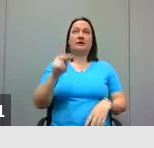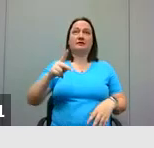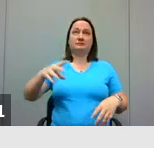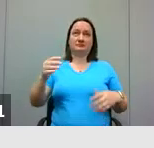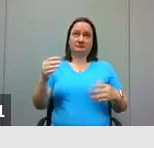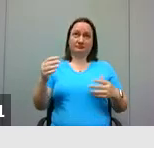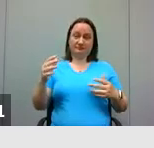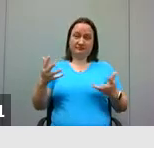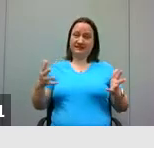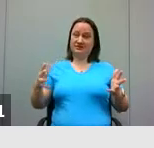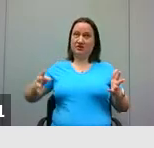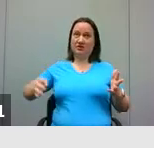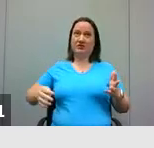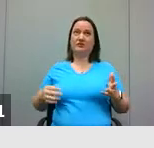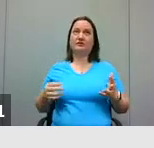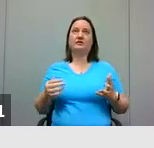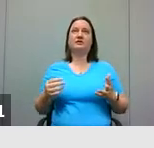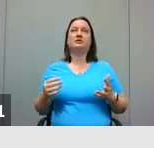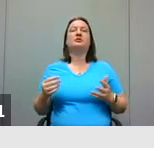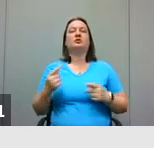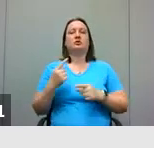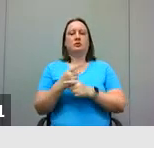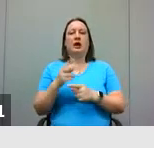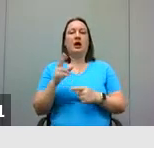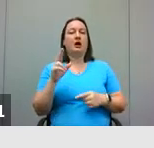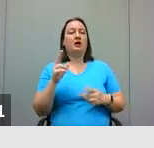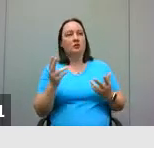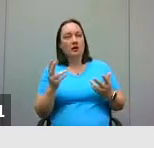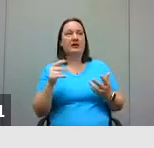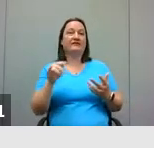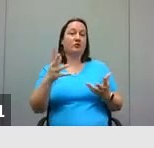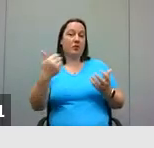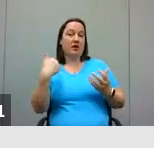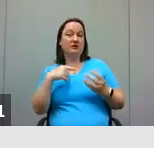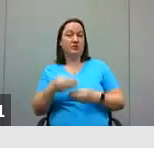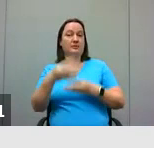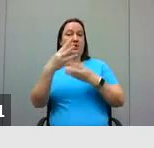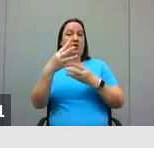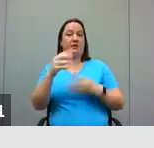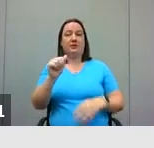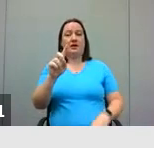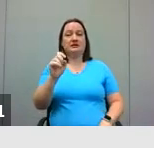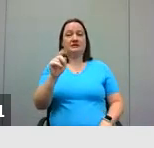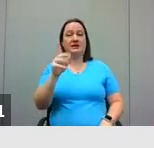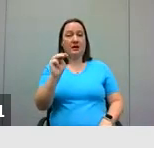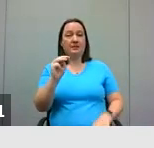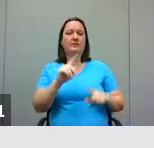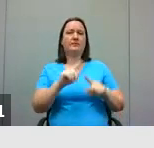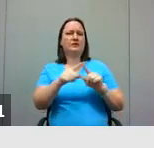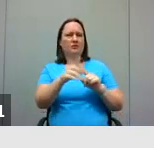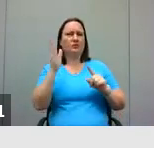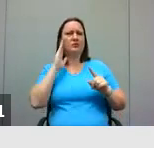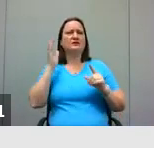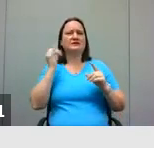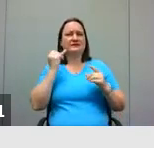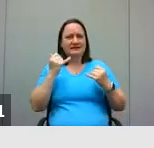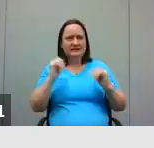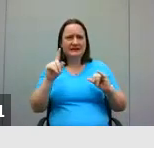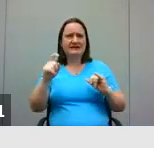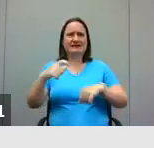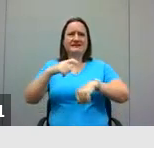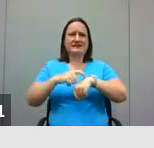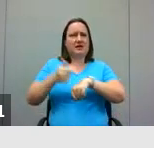Yeah, because we don't, unless you want us to pull up the addendum, but you all will still need the time to review